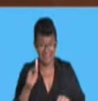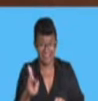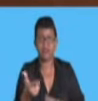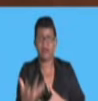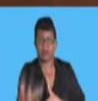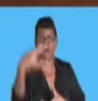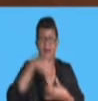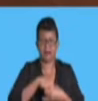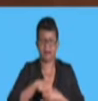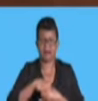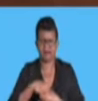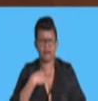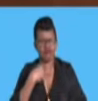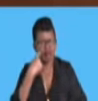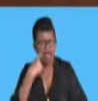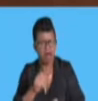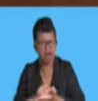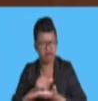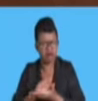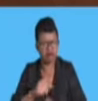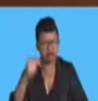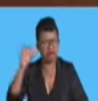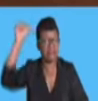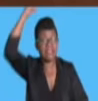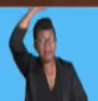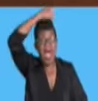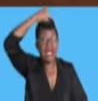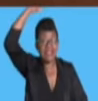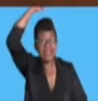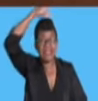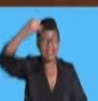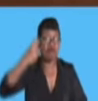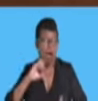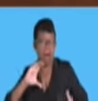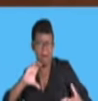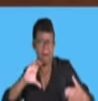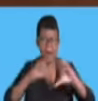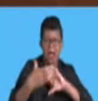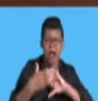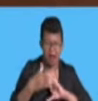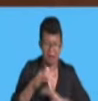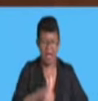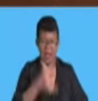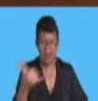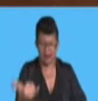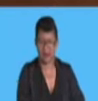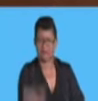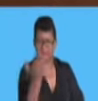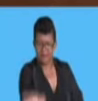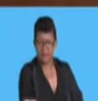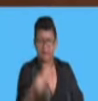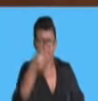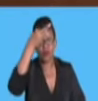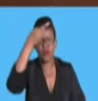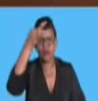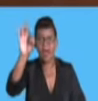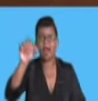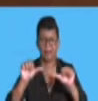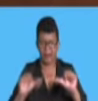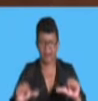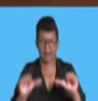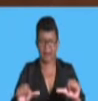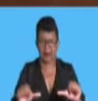order after George Page's coup attempt in May. Madam Speaker, he had to mention that coup because it